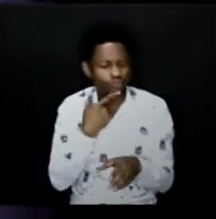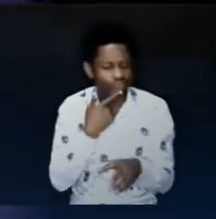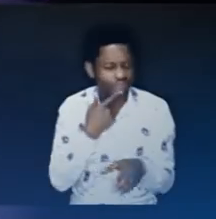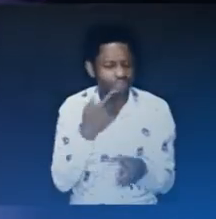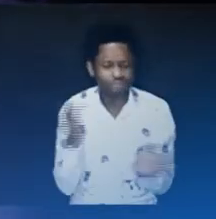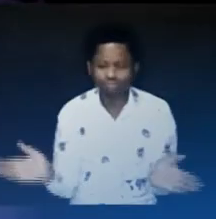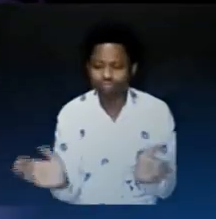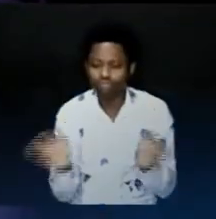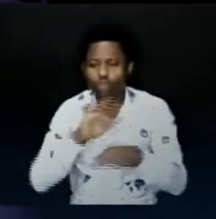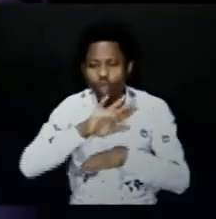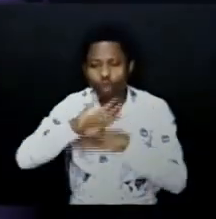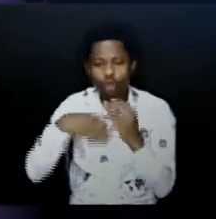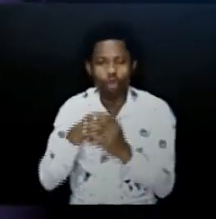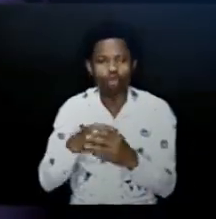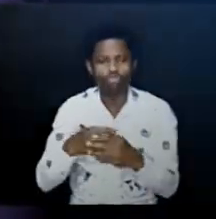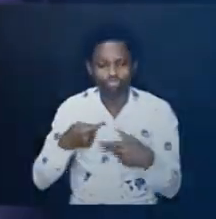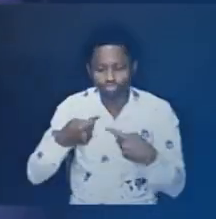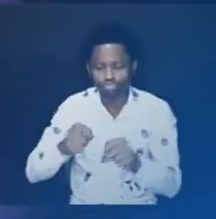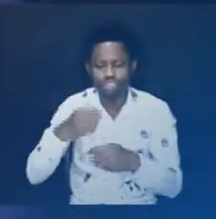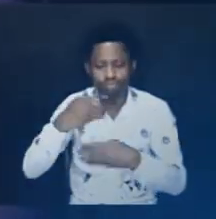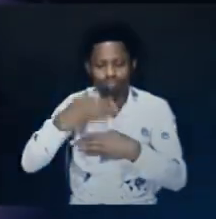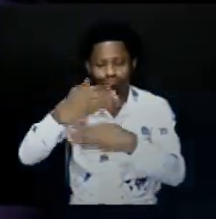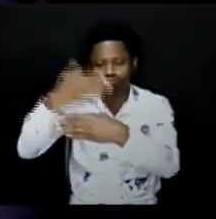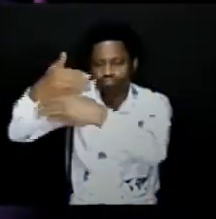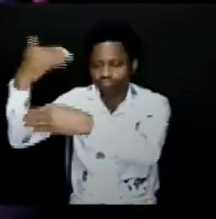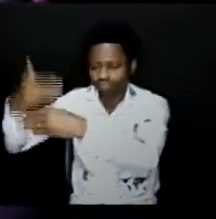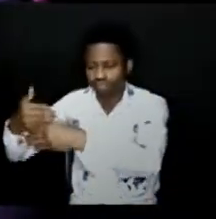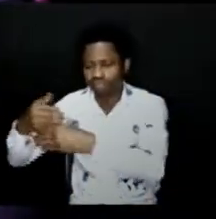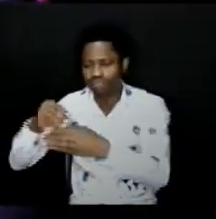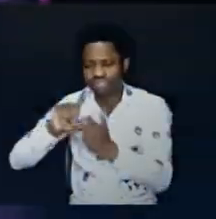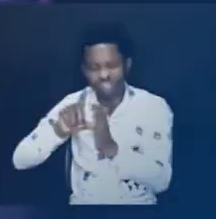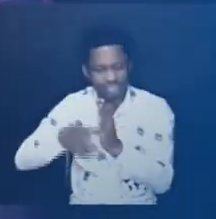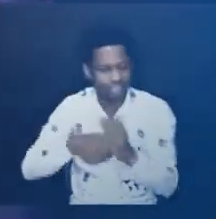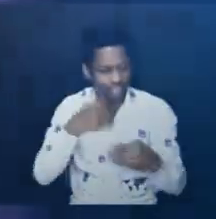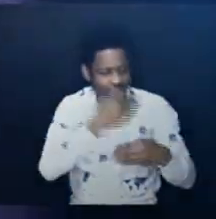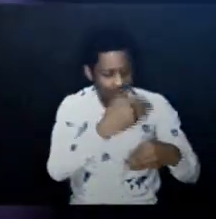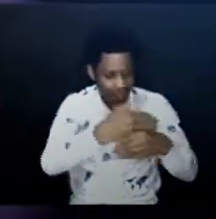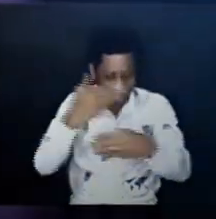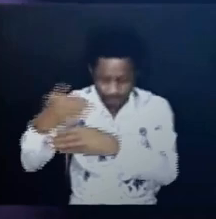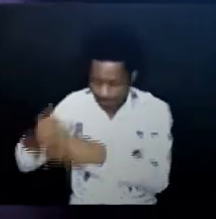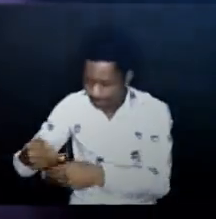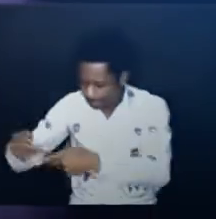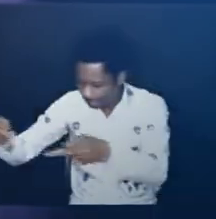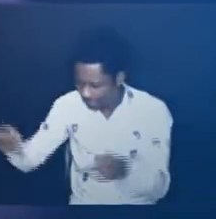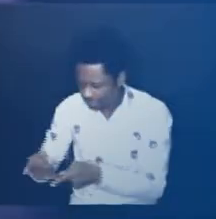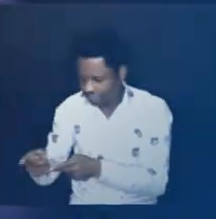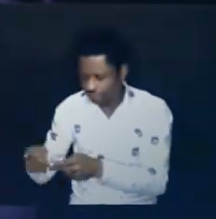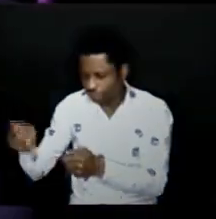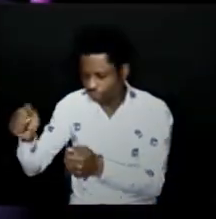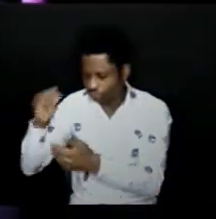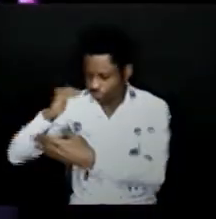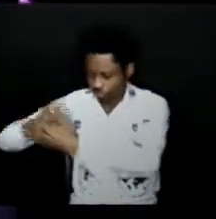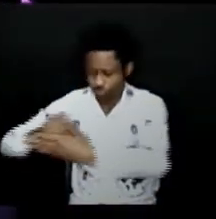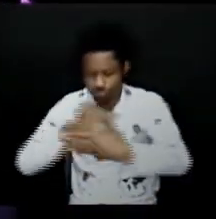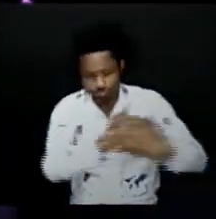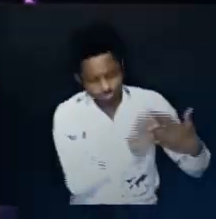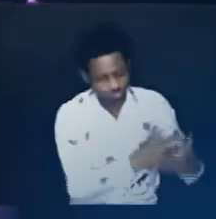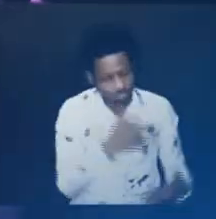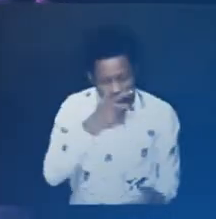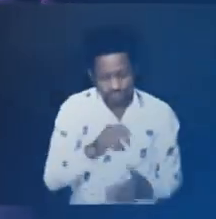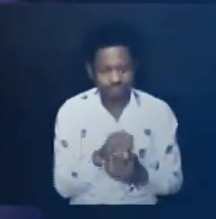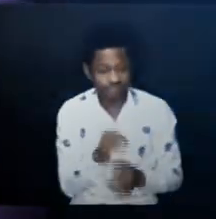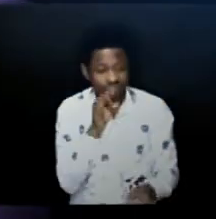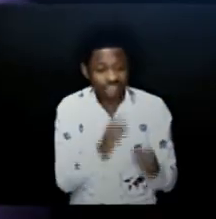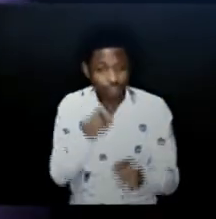to raise blocks in our spheres that will be hostile to corruption. When you change, and you live where